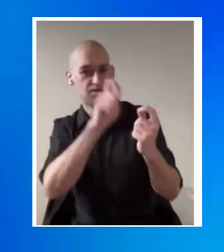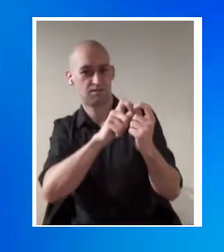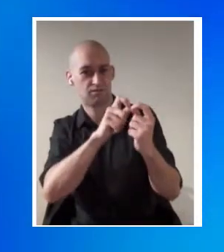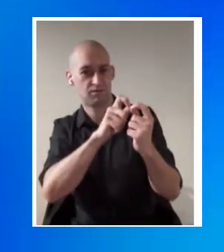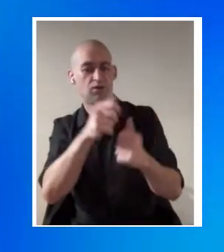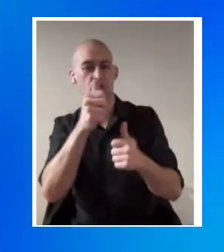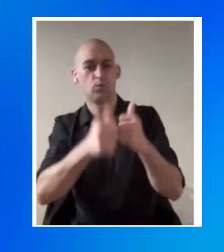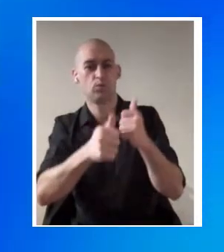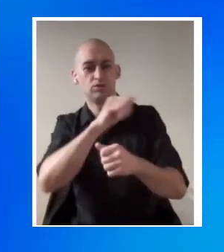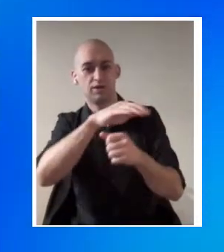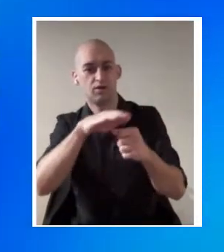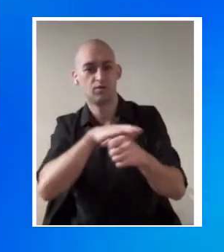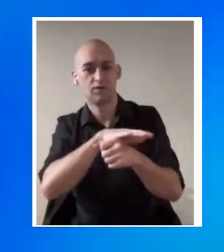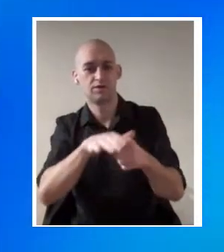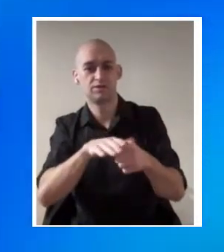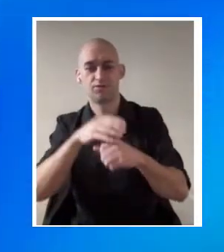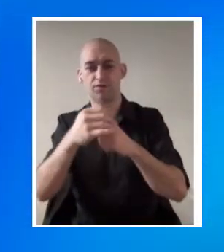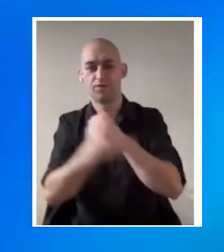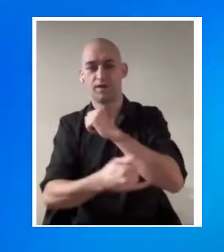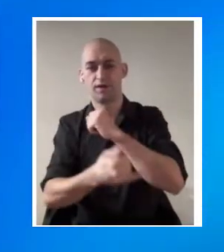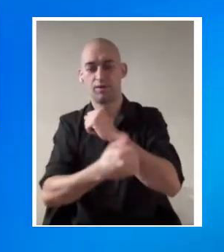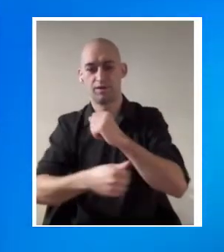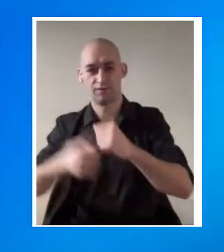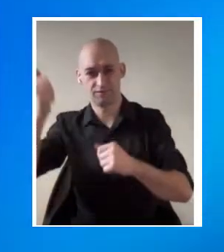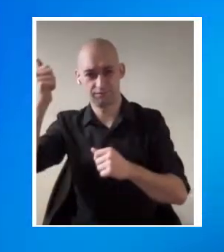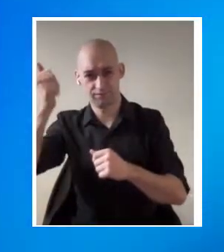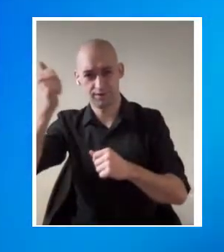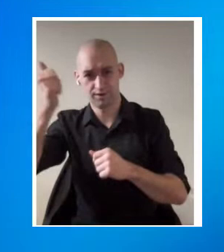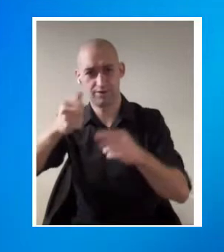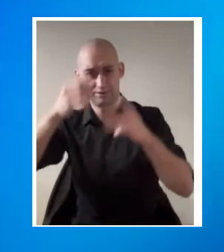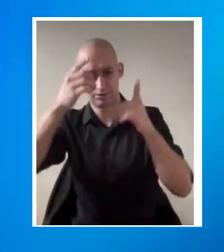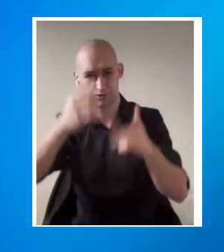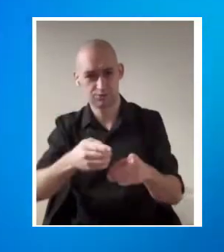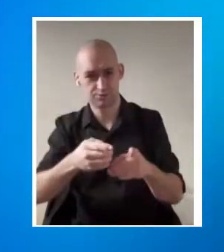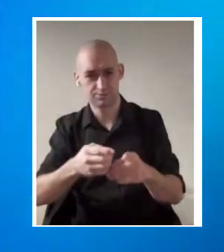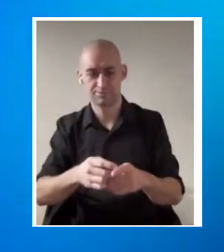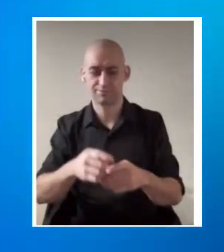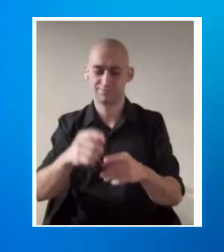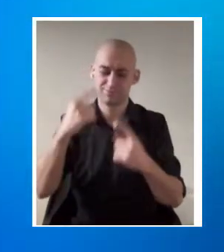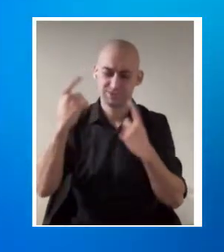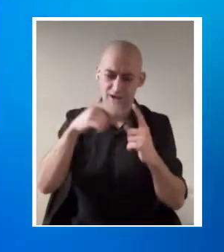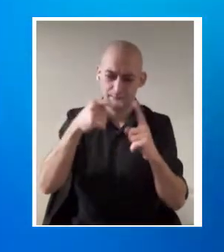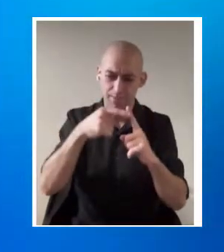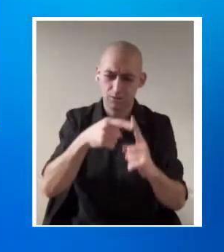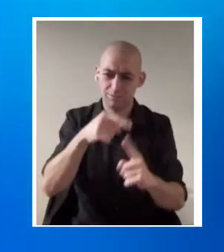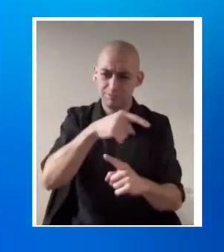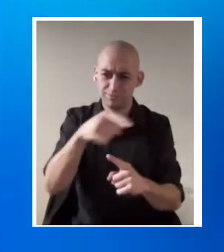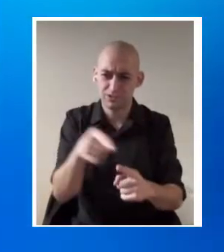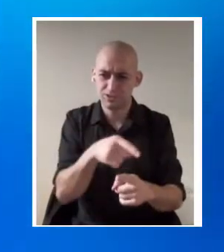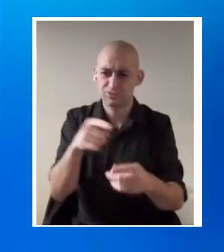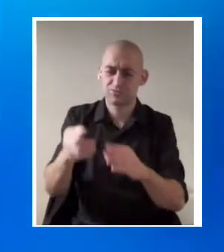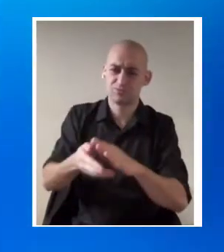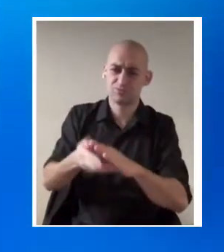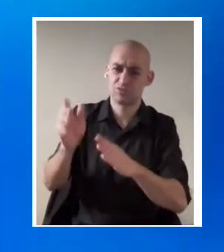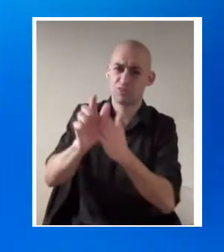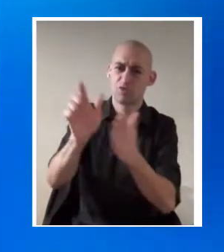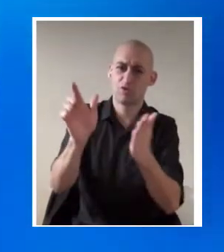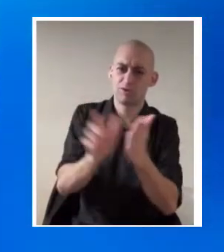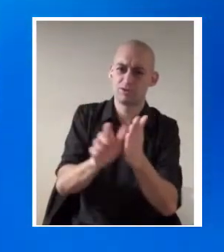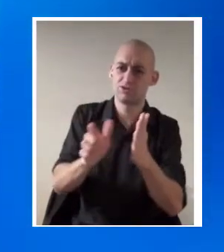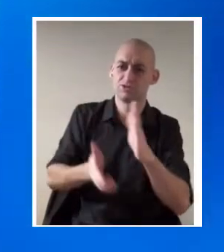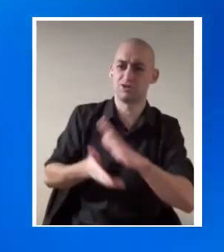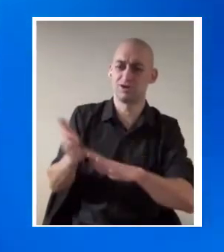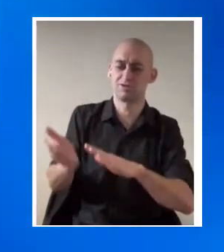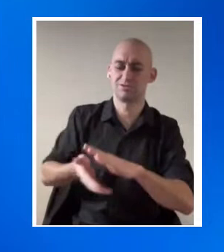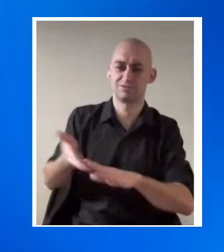county. The funding decisions take into account the grant regulations, available funding,